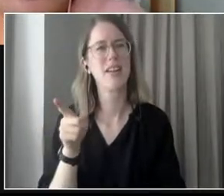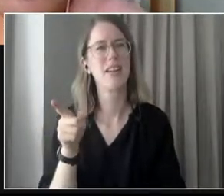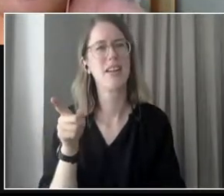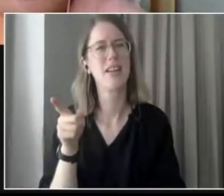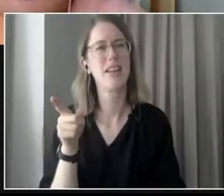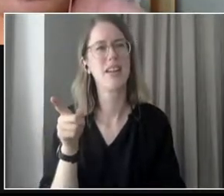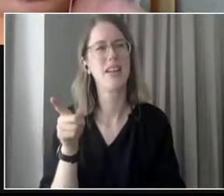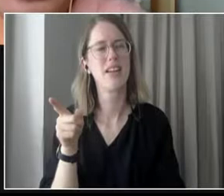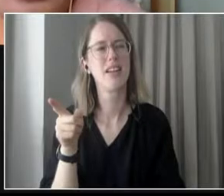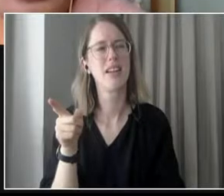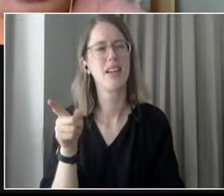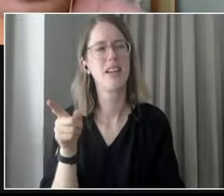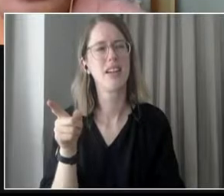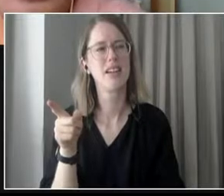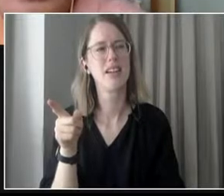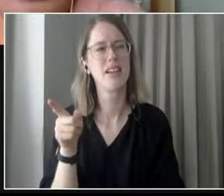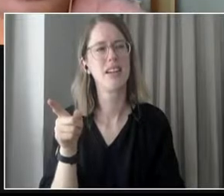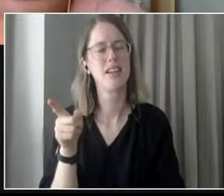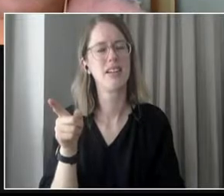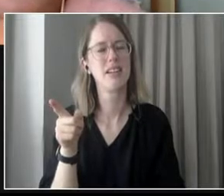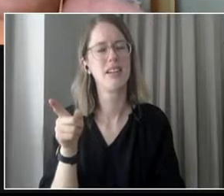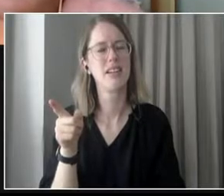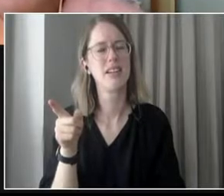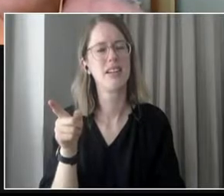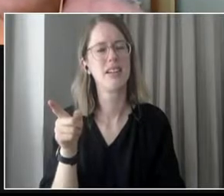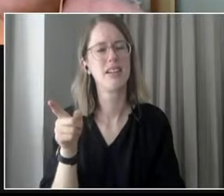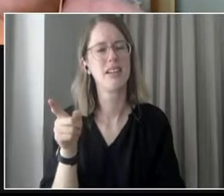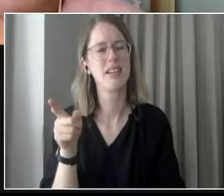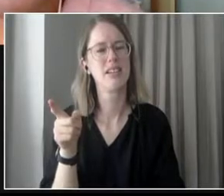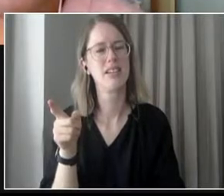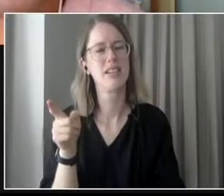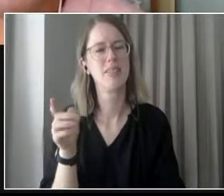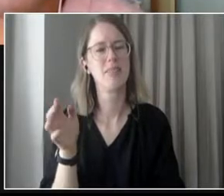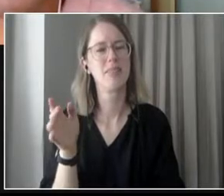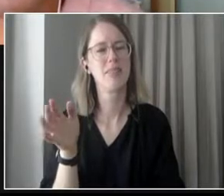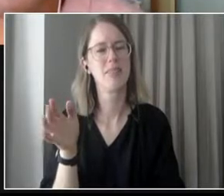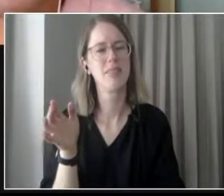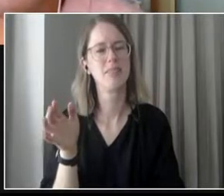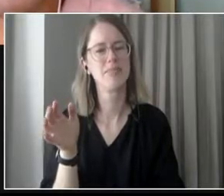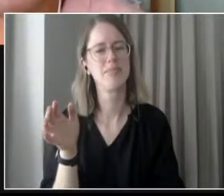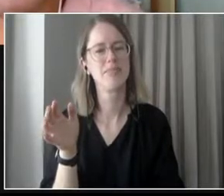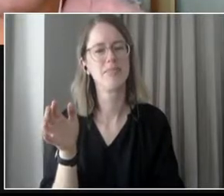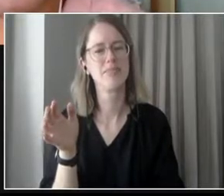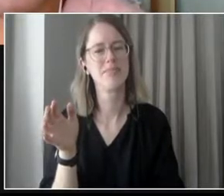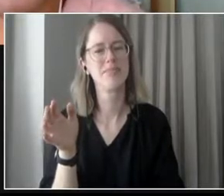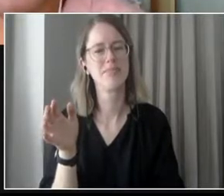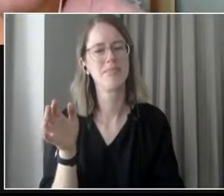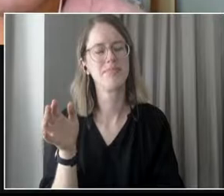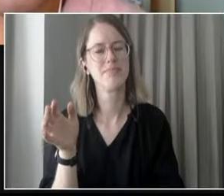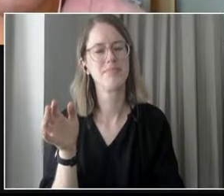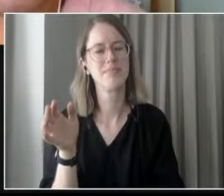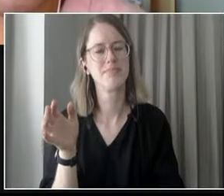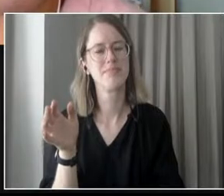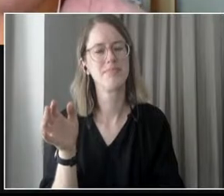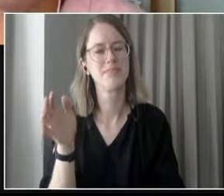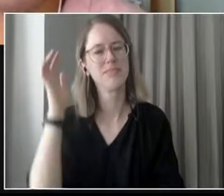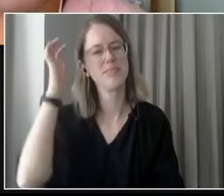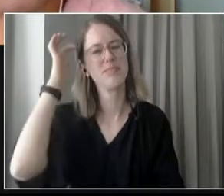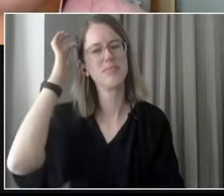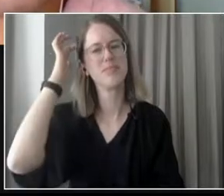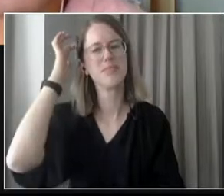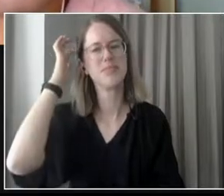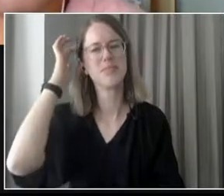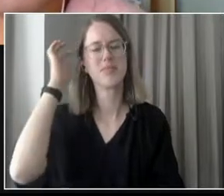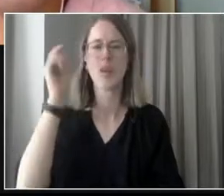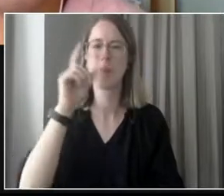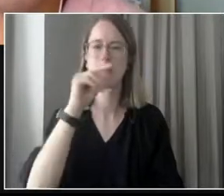What it's an odd analogy, but I've done